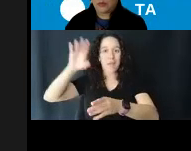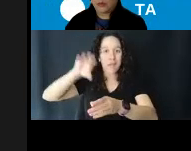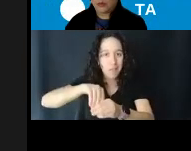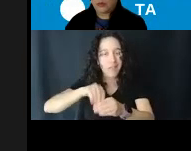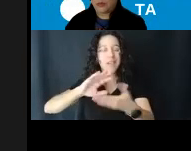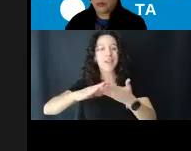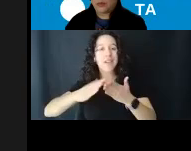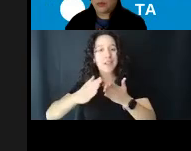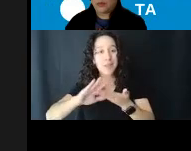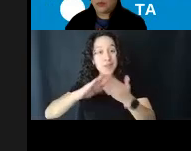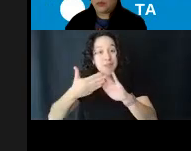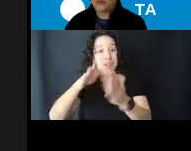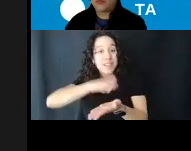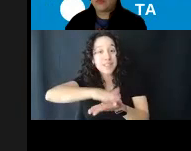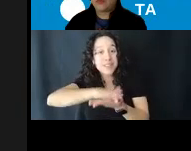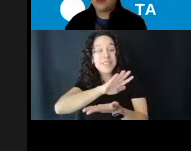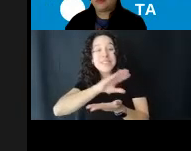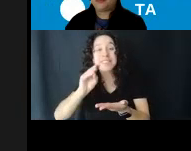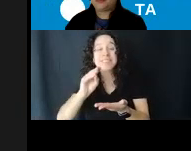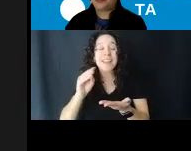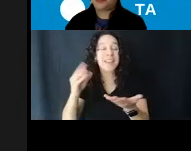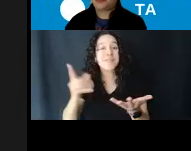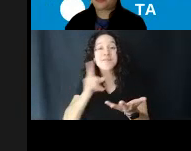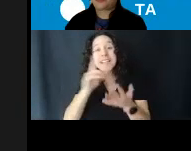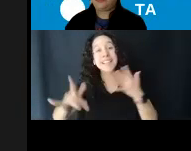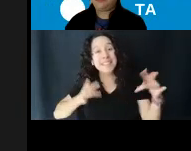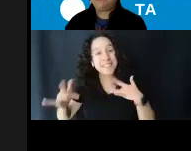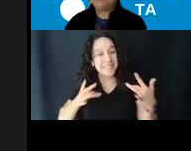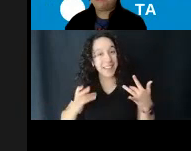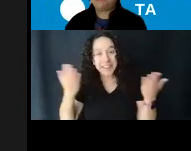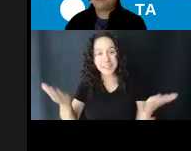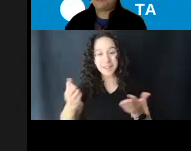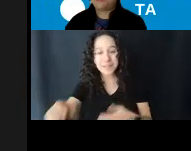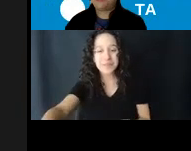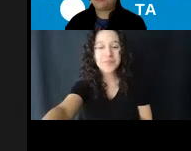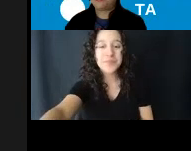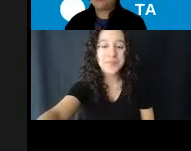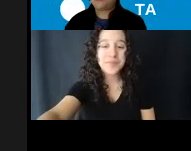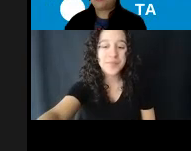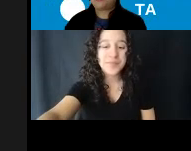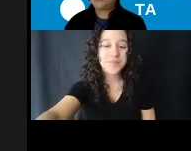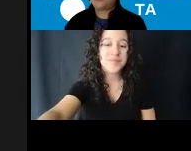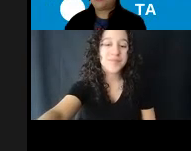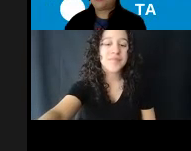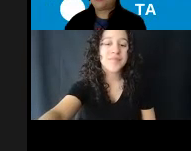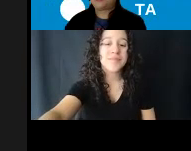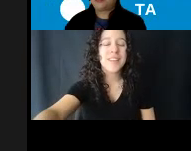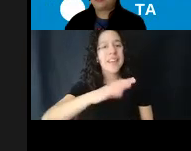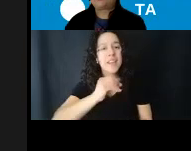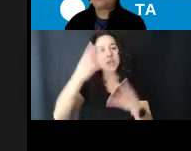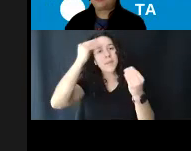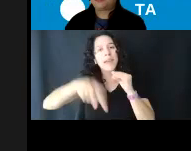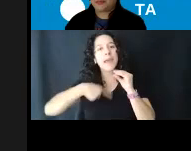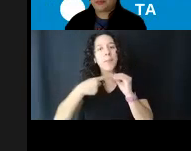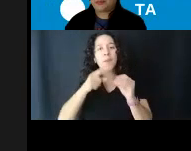community schools, and super excited to be thinking about whole child, whole